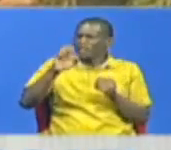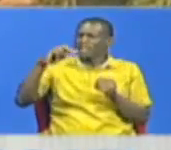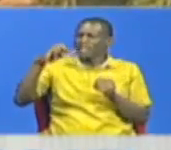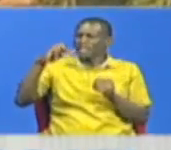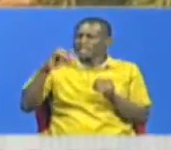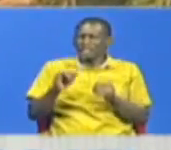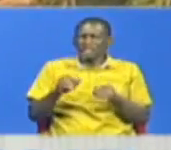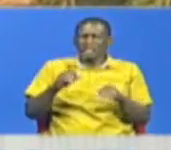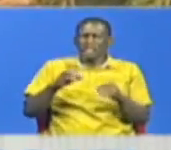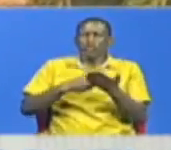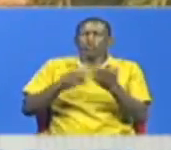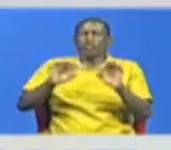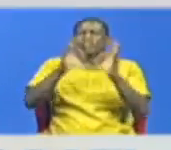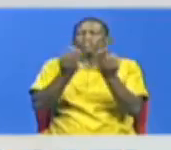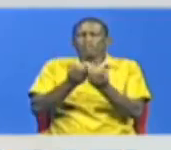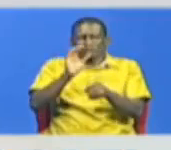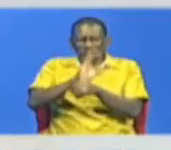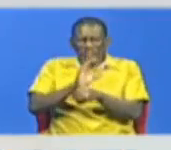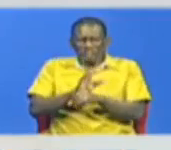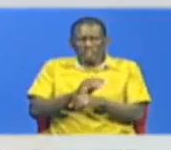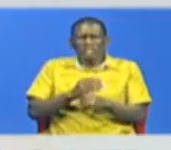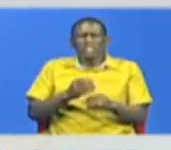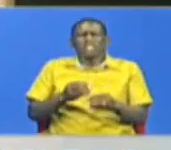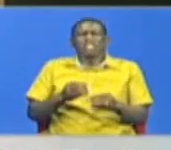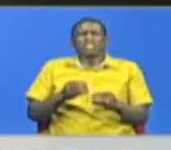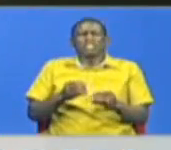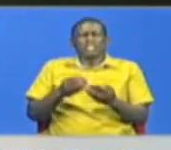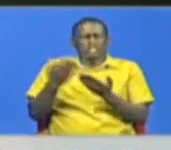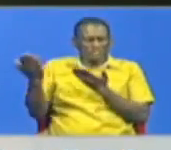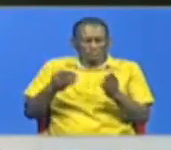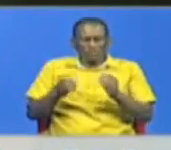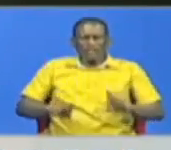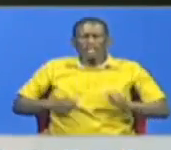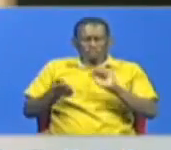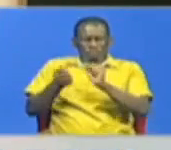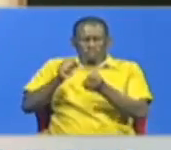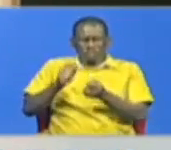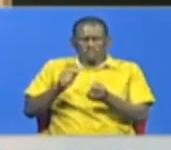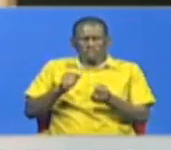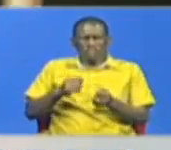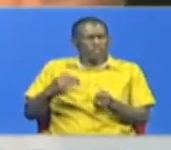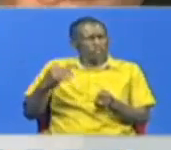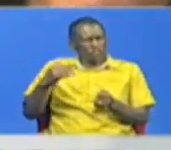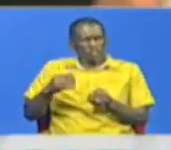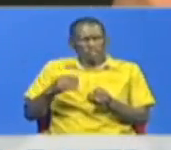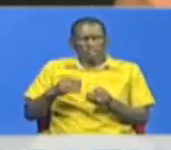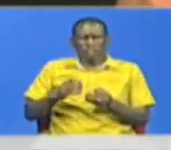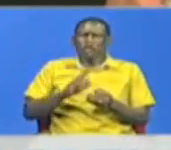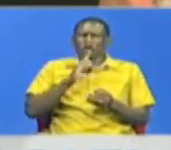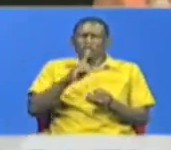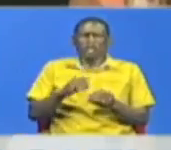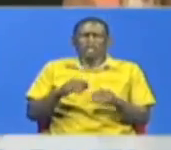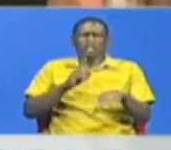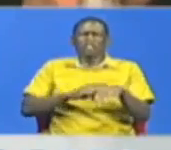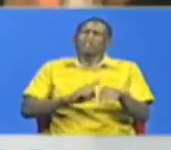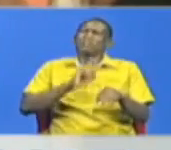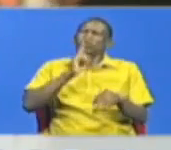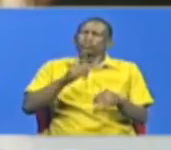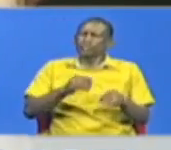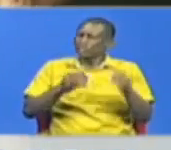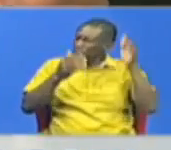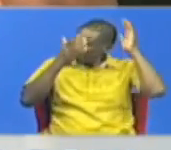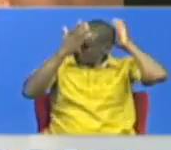Family Basilica, received a life-changing call. Wakati niliambiwa na the nuncio